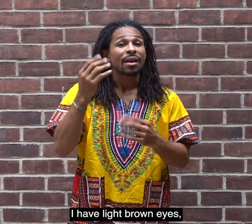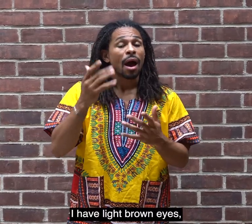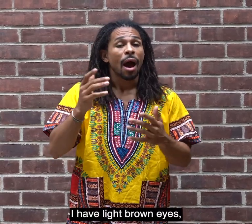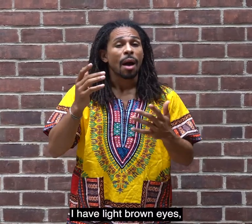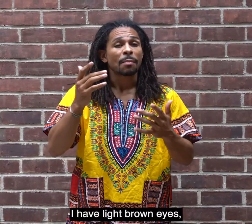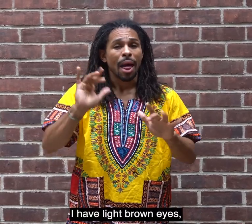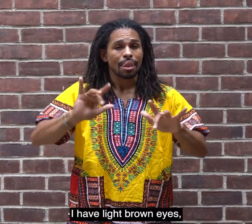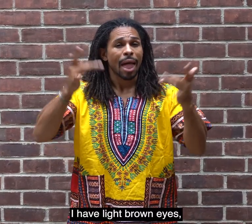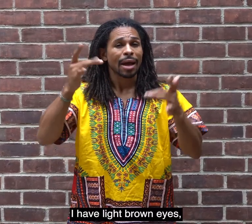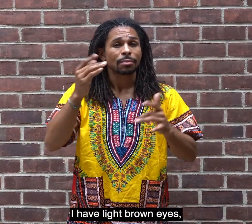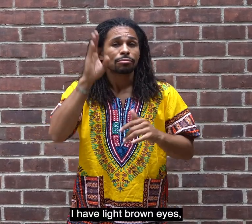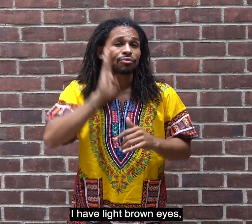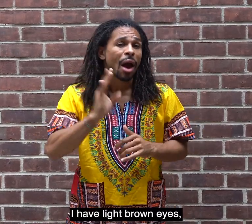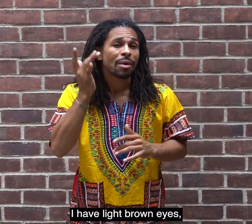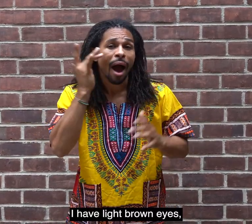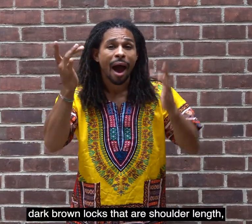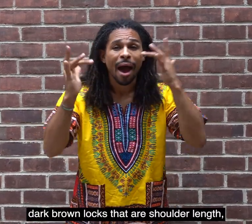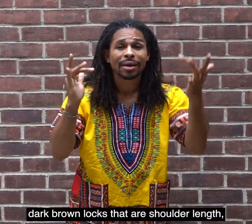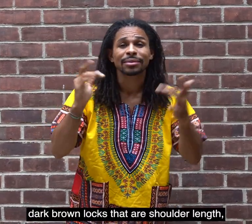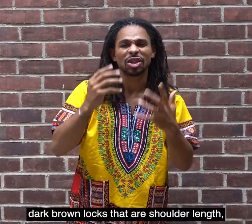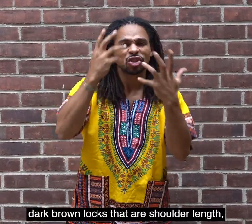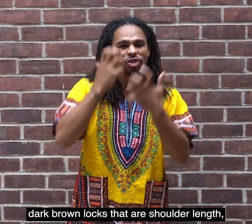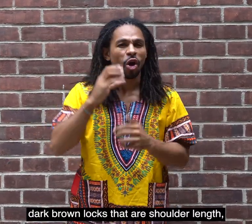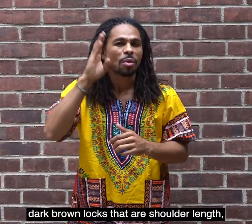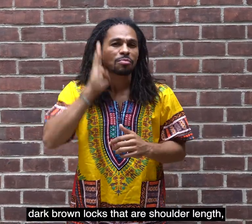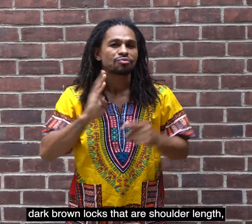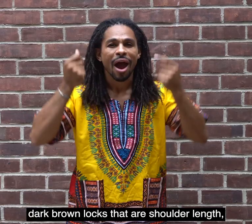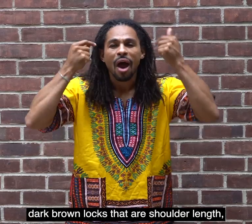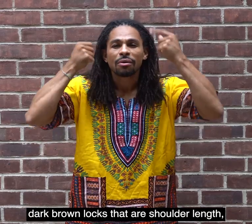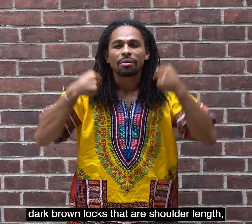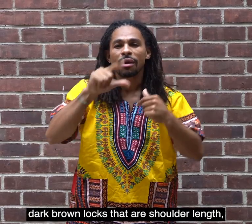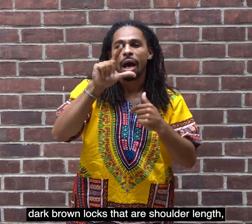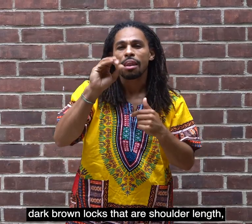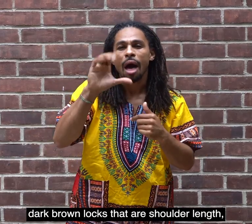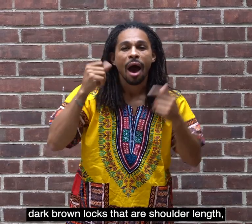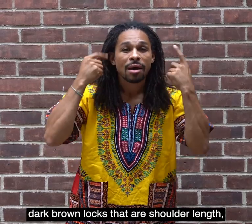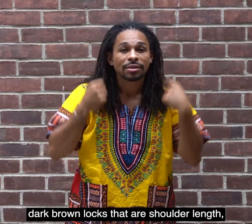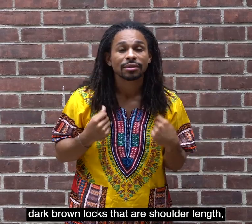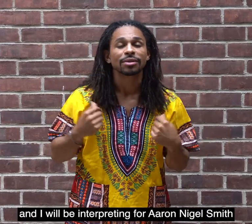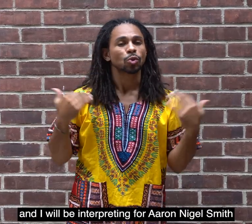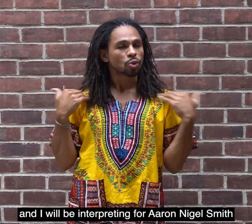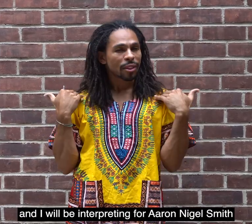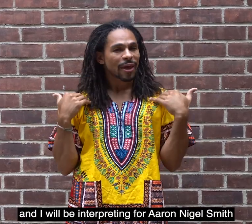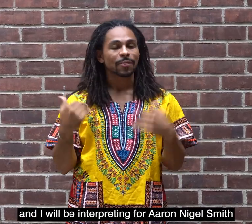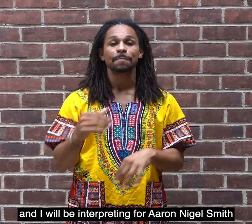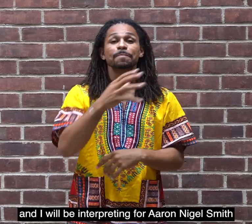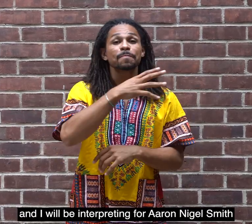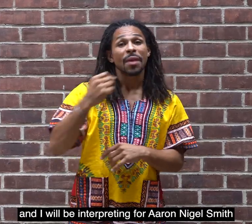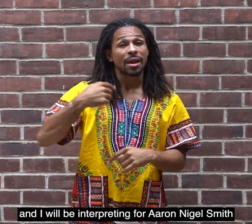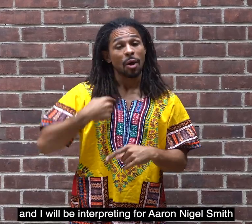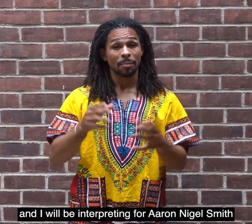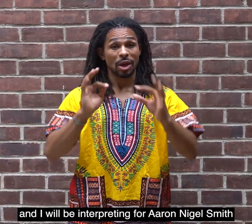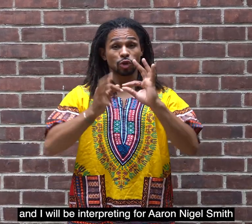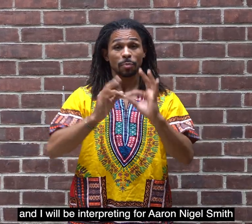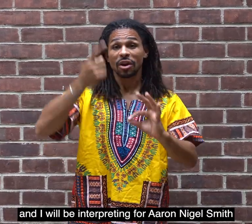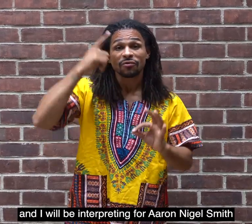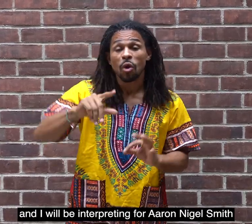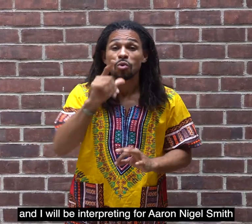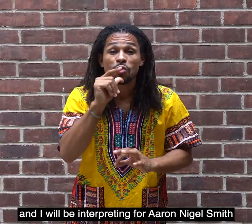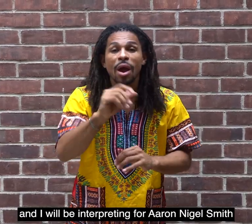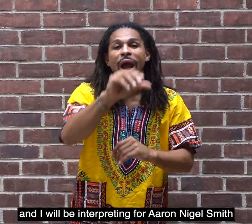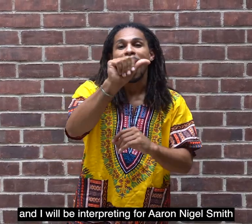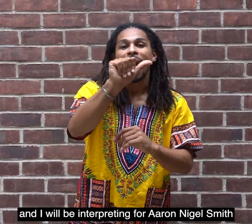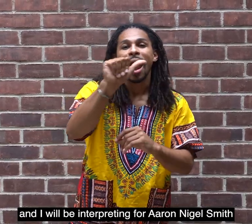I have light brown eyes, dark brown locks that are shoulder length, and I will be interpreting